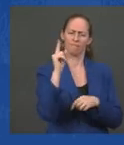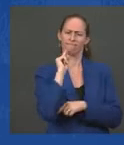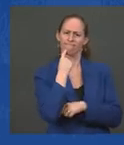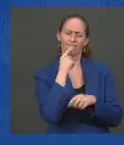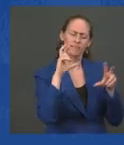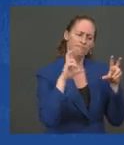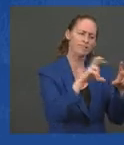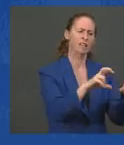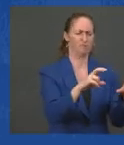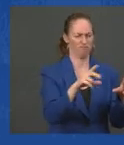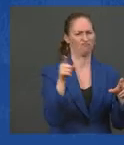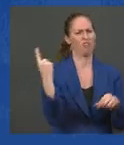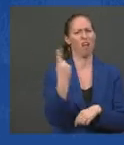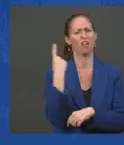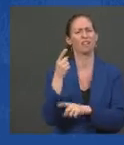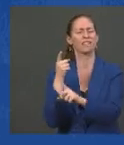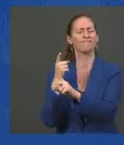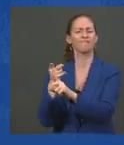Thank you.